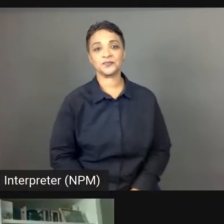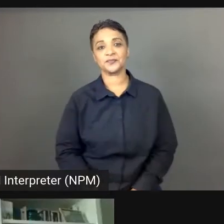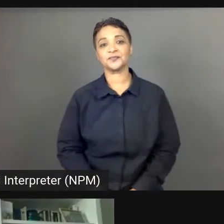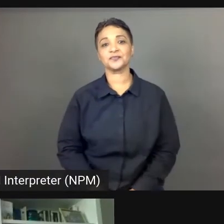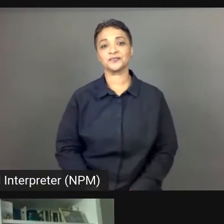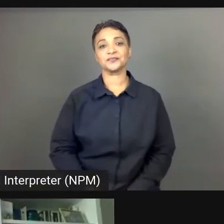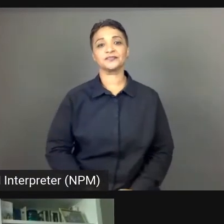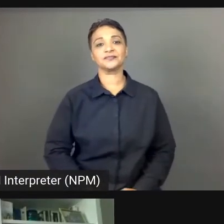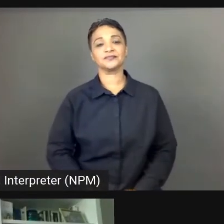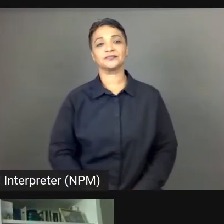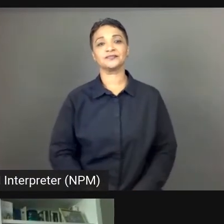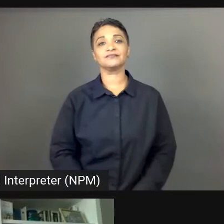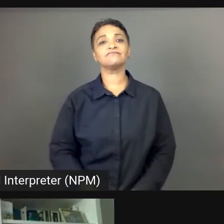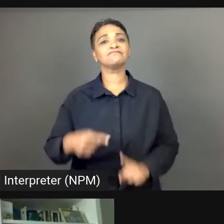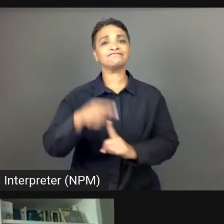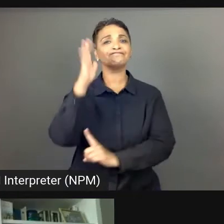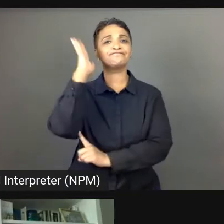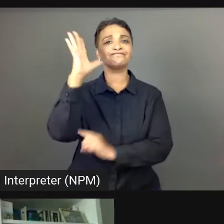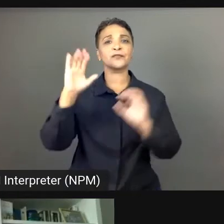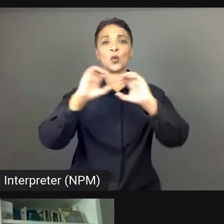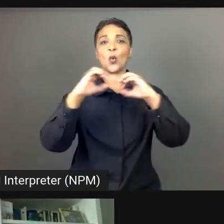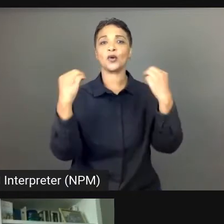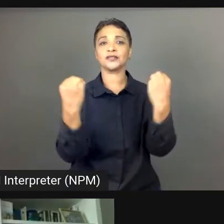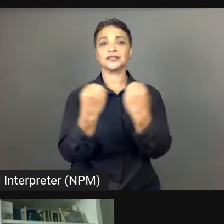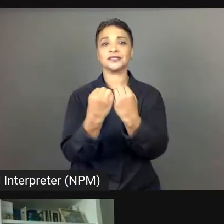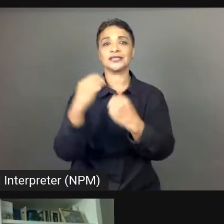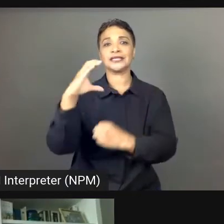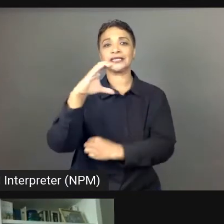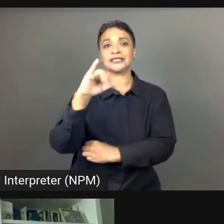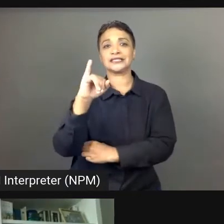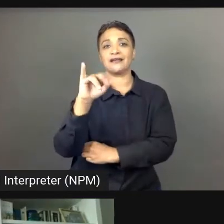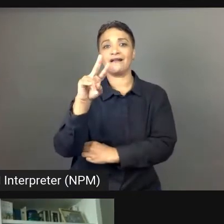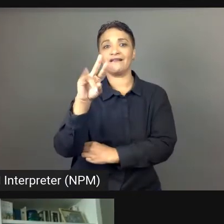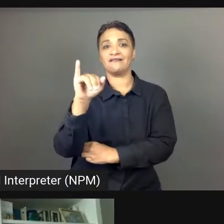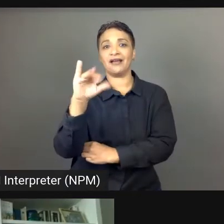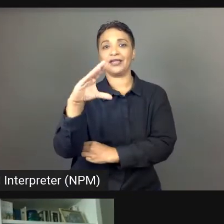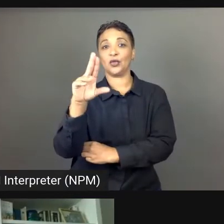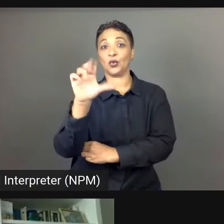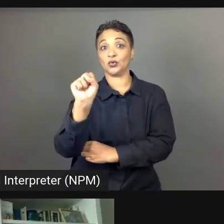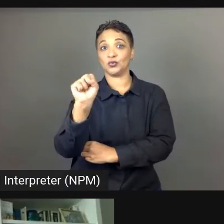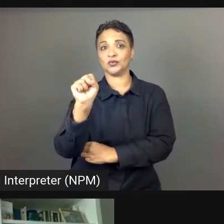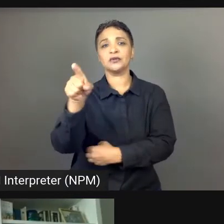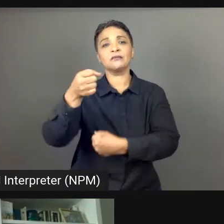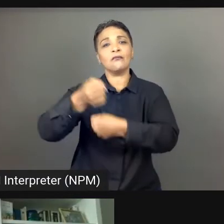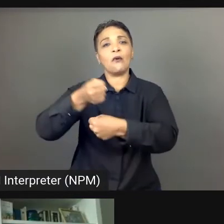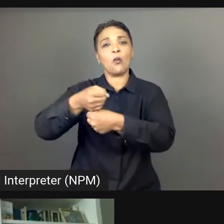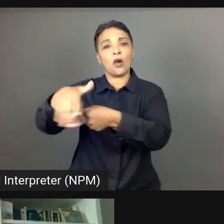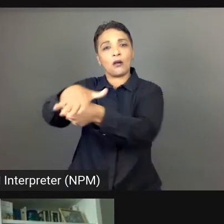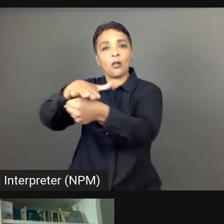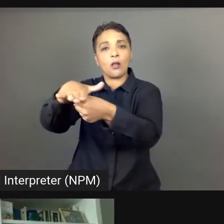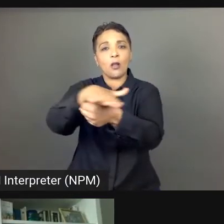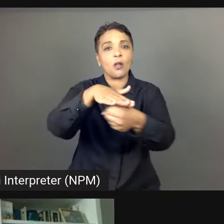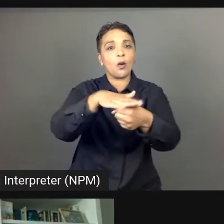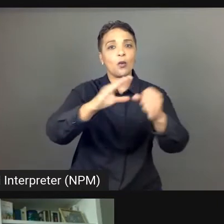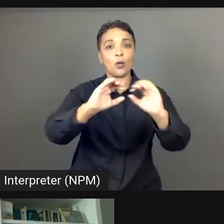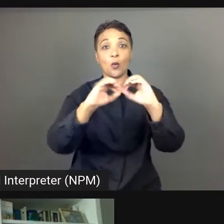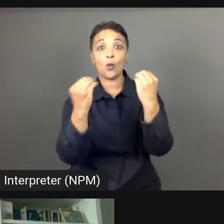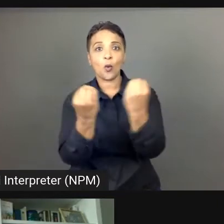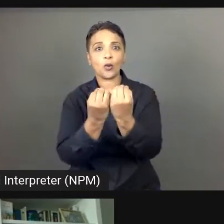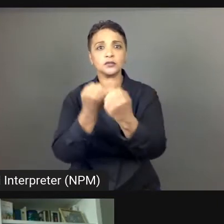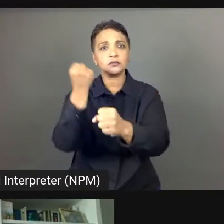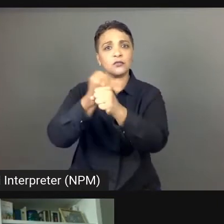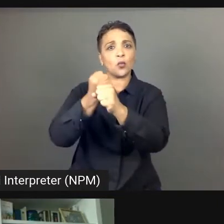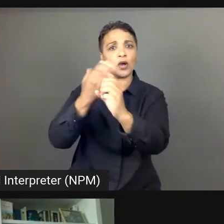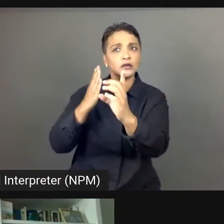is from Civicus, who has worked with grassroots organizations involved in development and human rights on shifting the